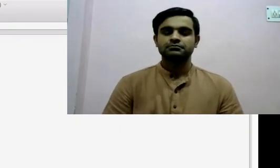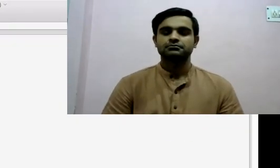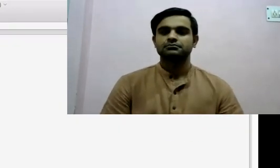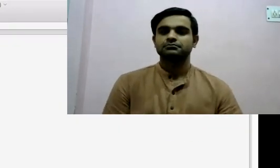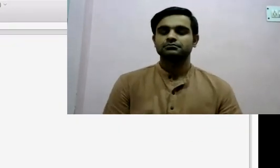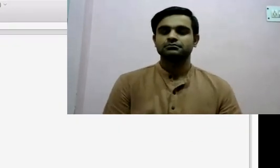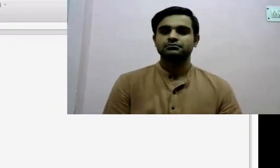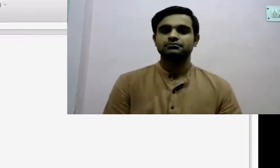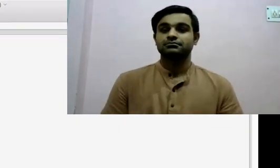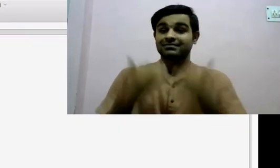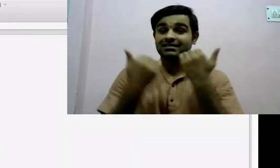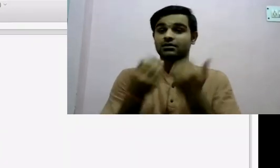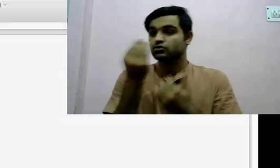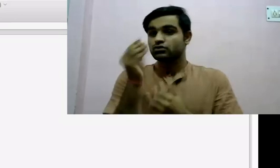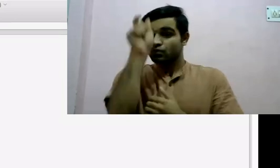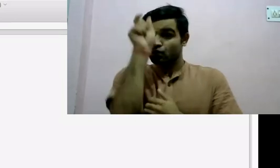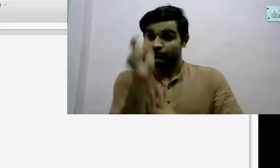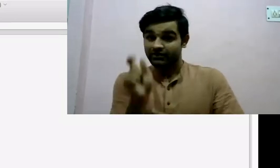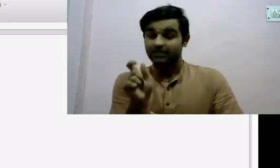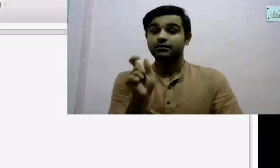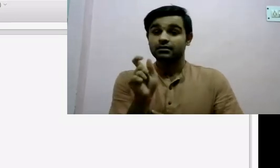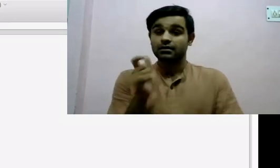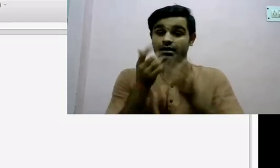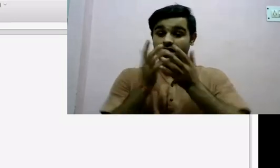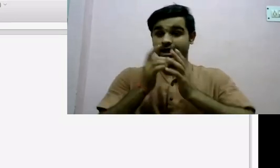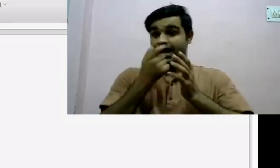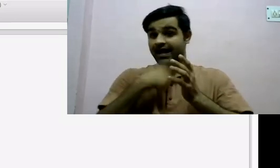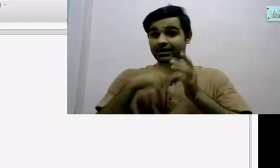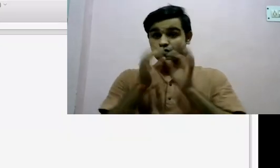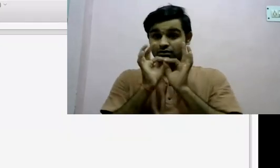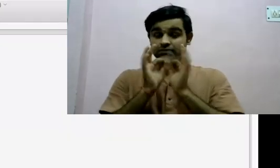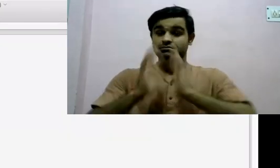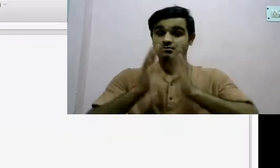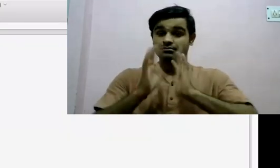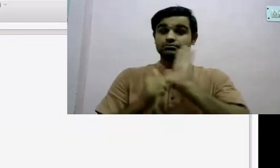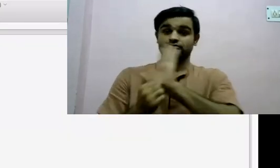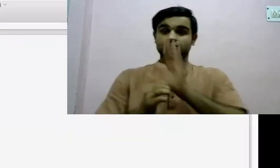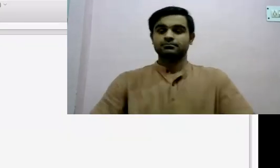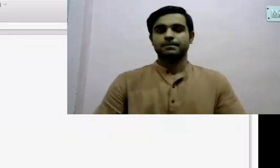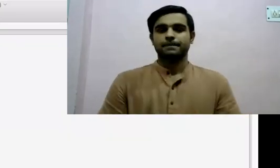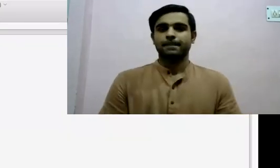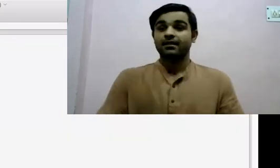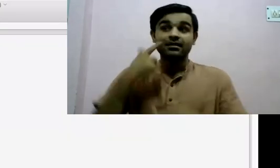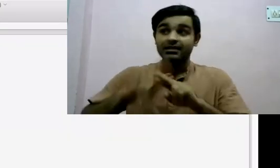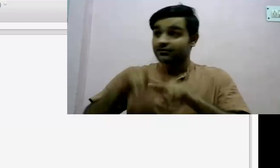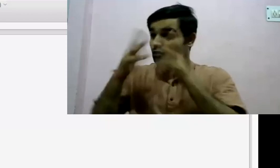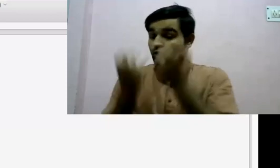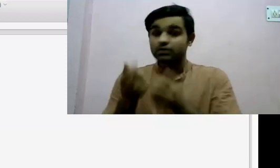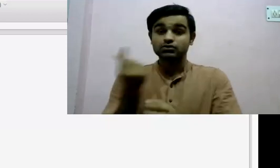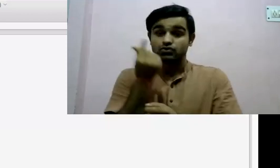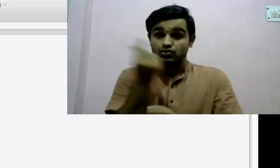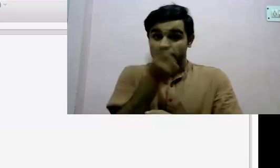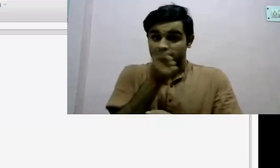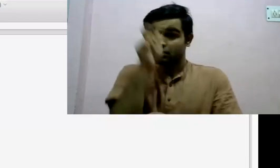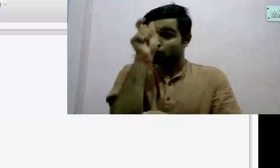Now, these are a few words that Atul will sign for us. So that if you want to use any of these words, you can just show